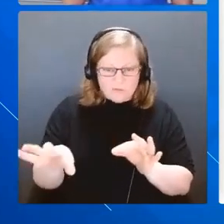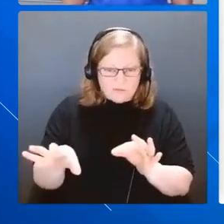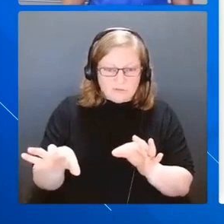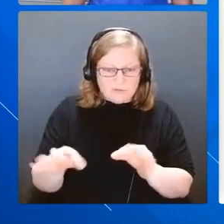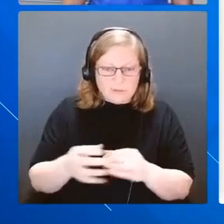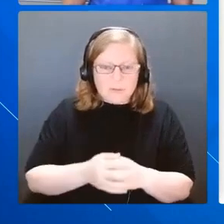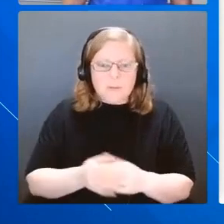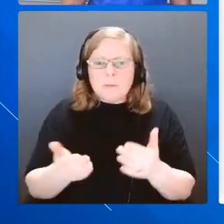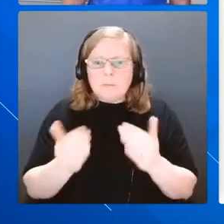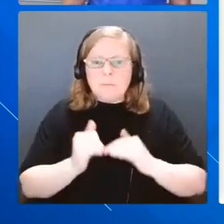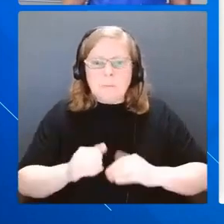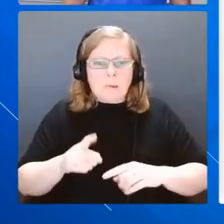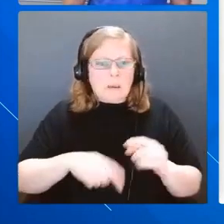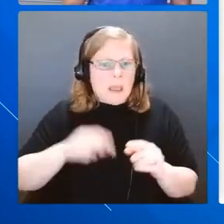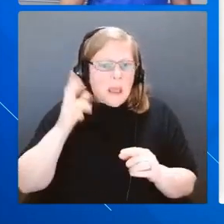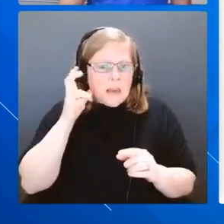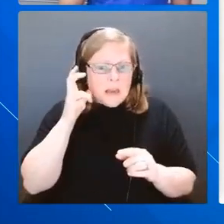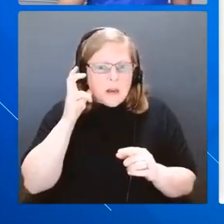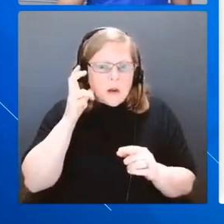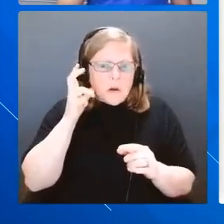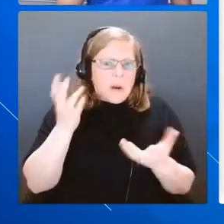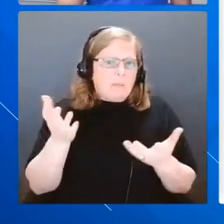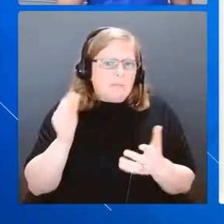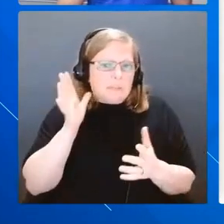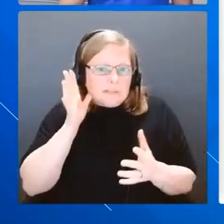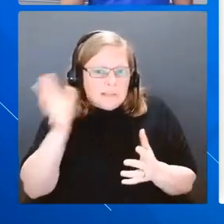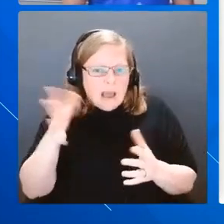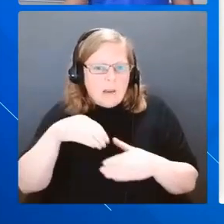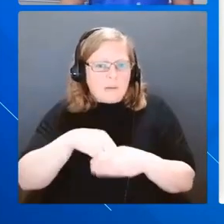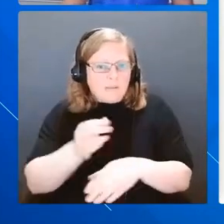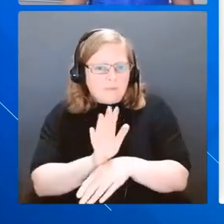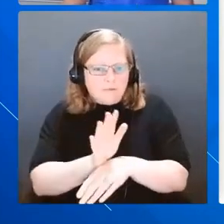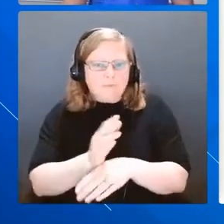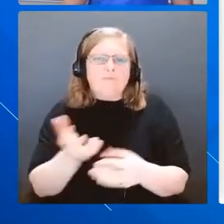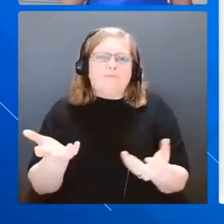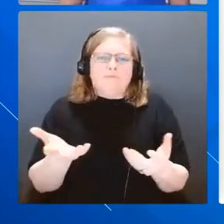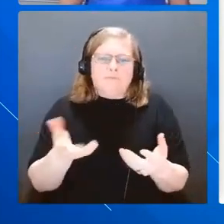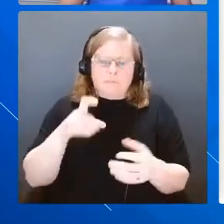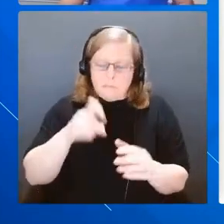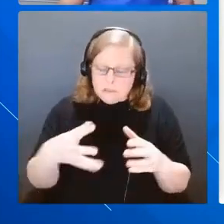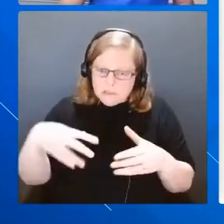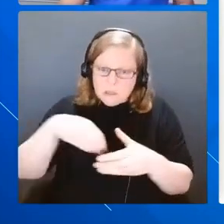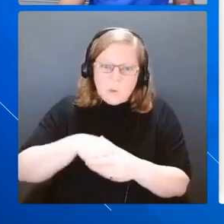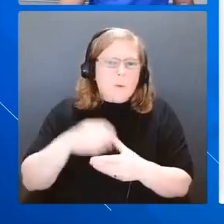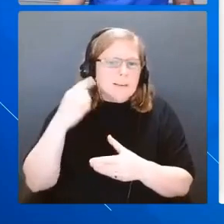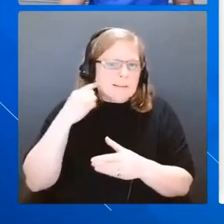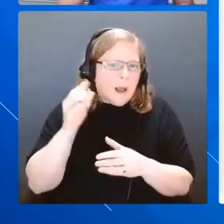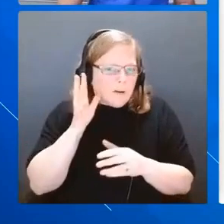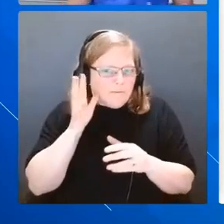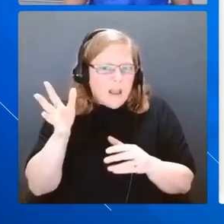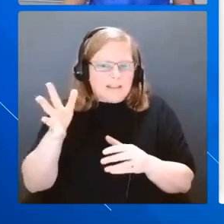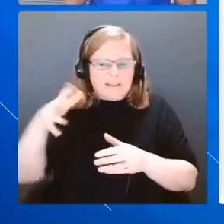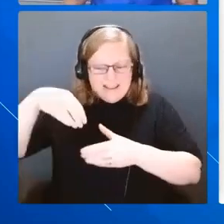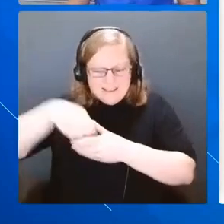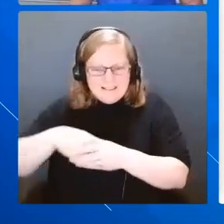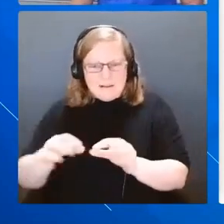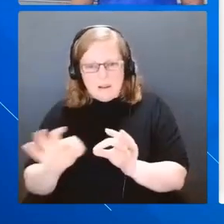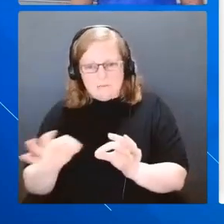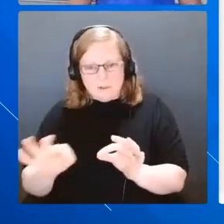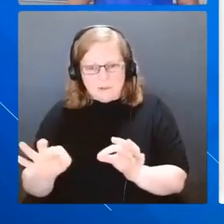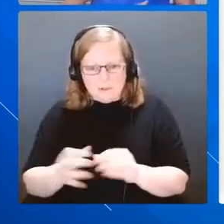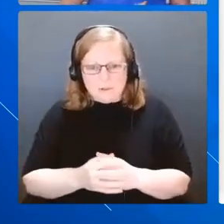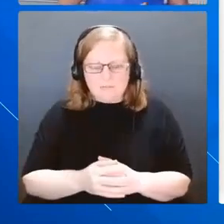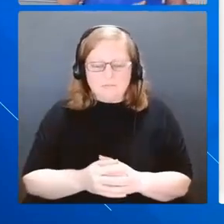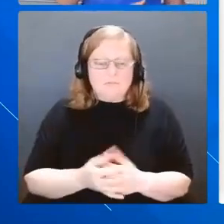I'm unable to hear relevant sounds in multimedia presentations. You must include sound effects in your captions. I'm